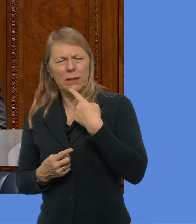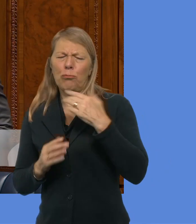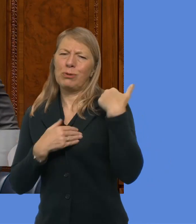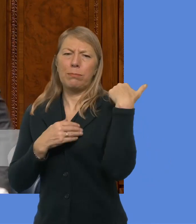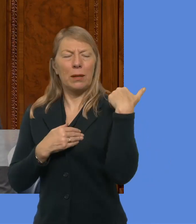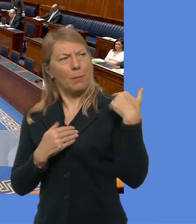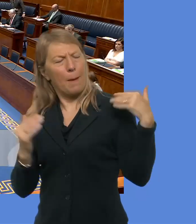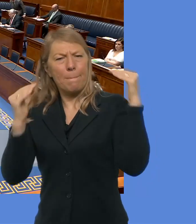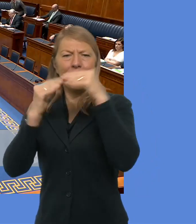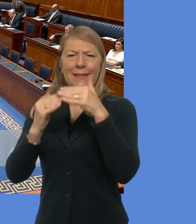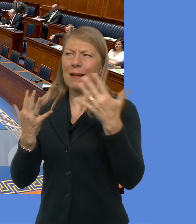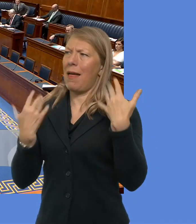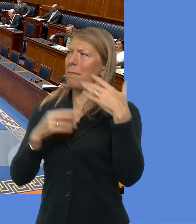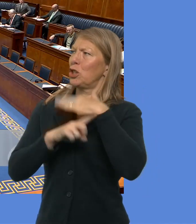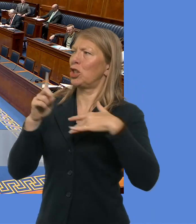targets?